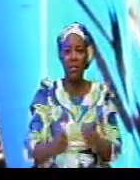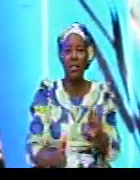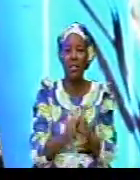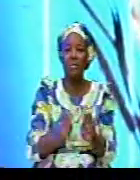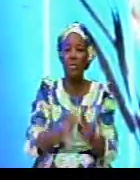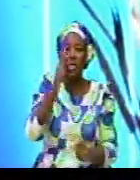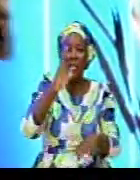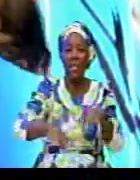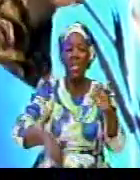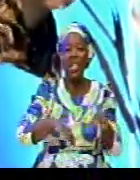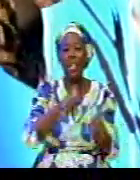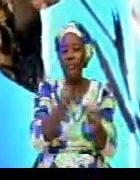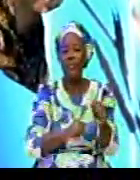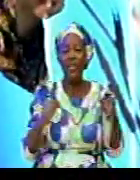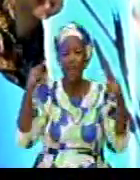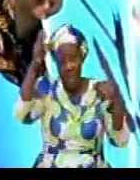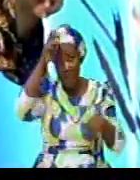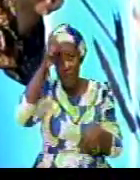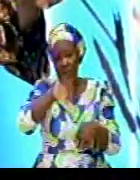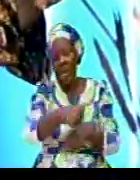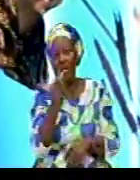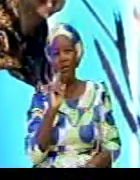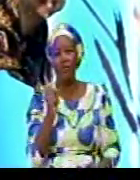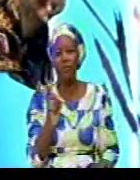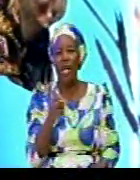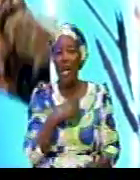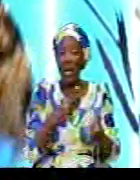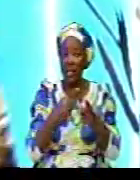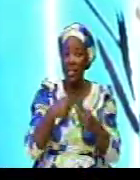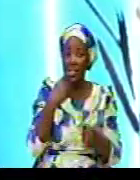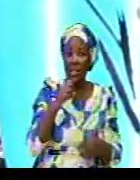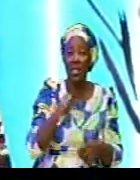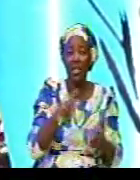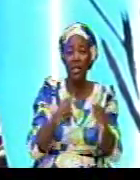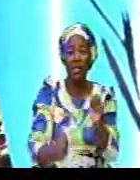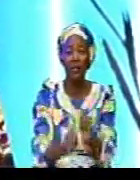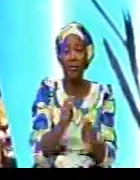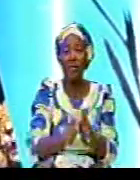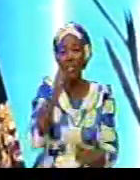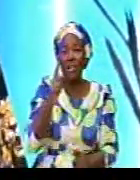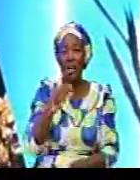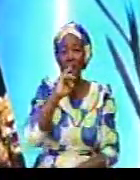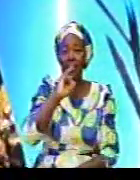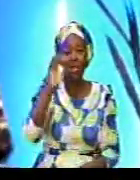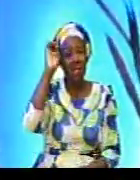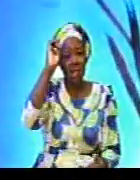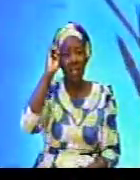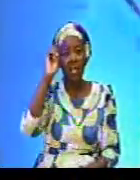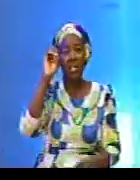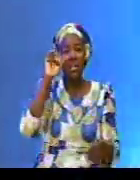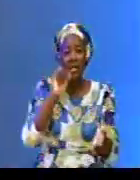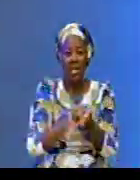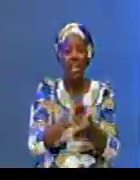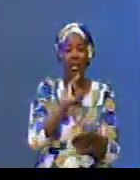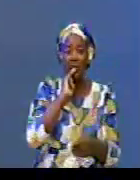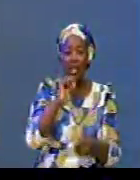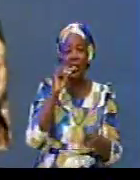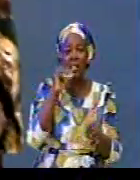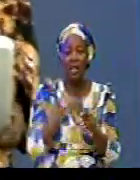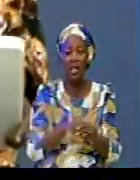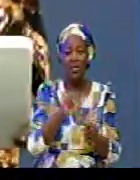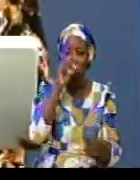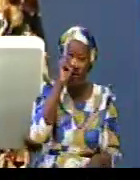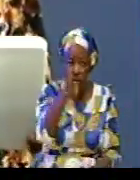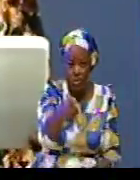you. And that Christ is greater than every devil anywhere. And he says,